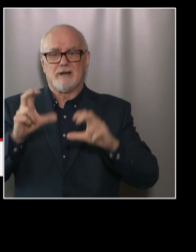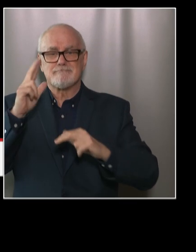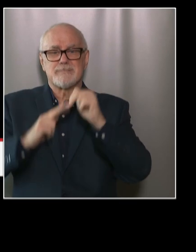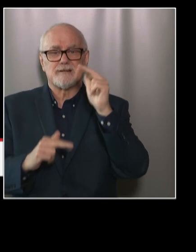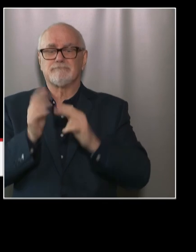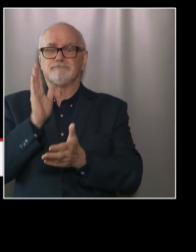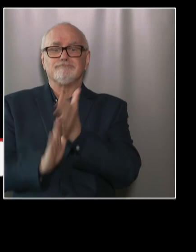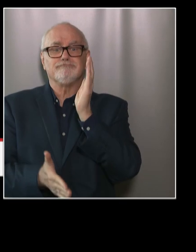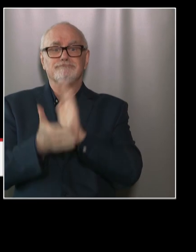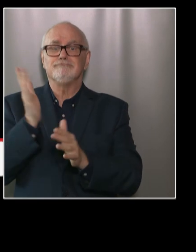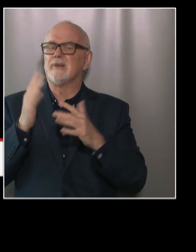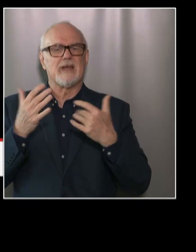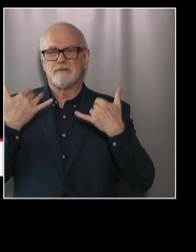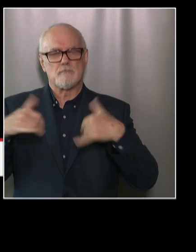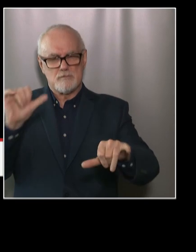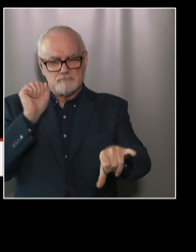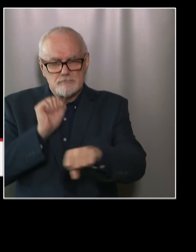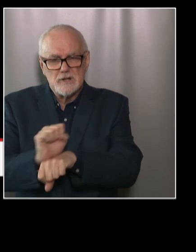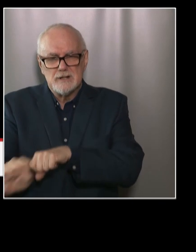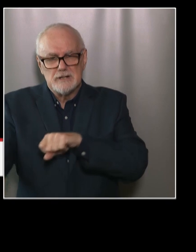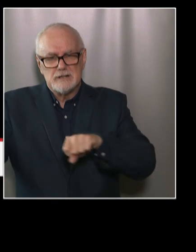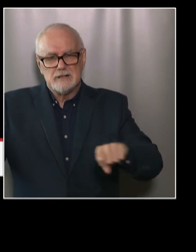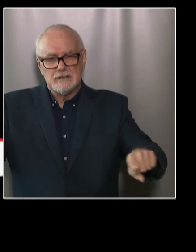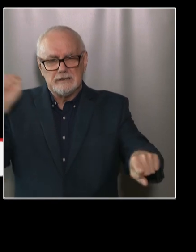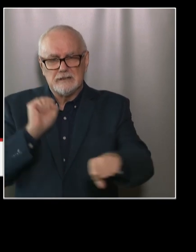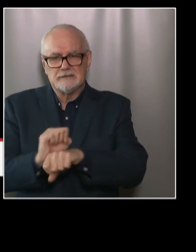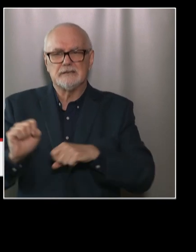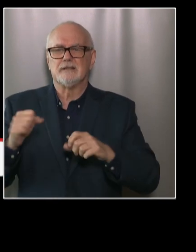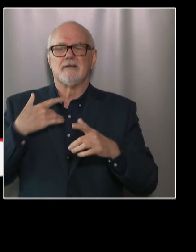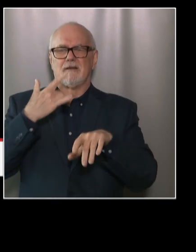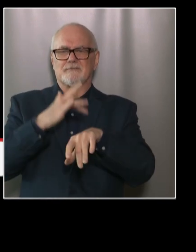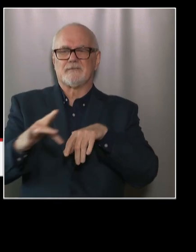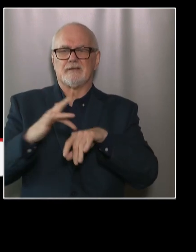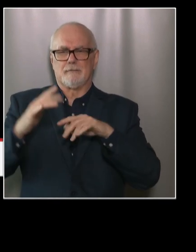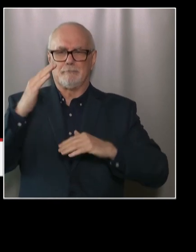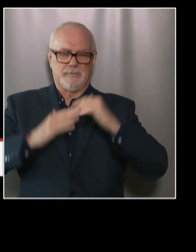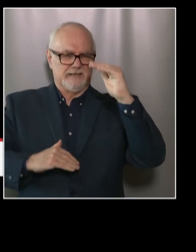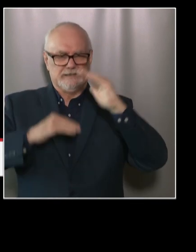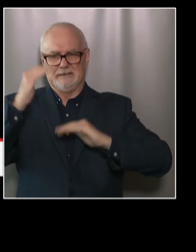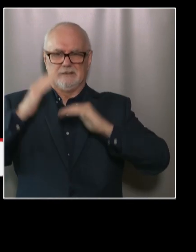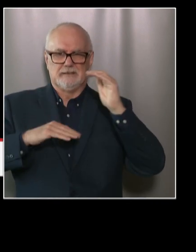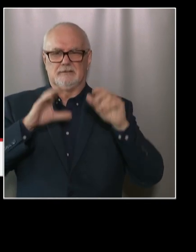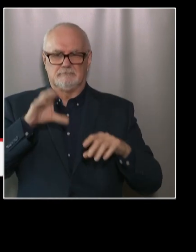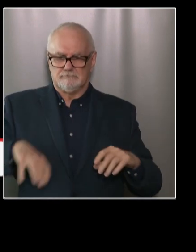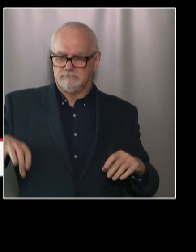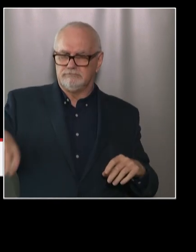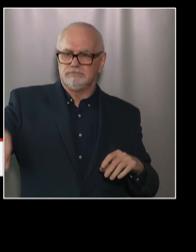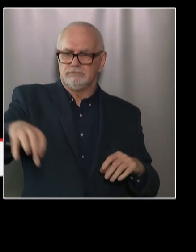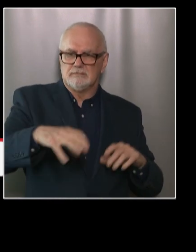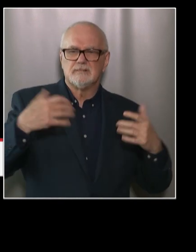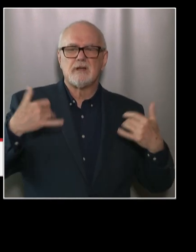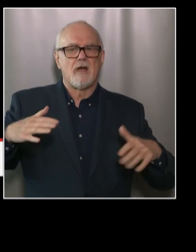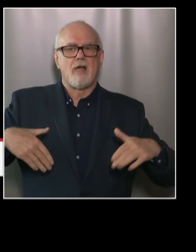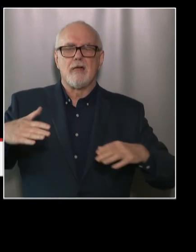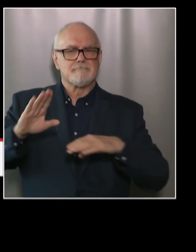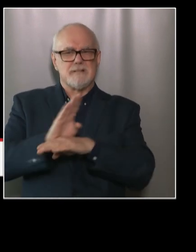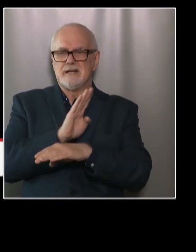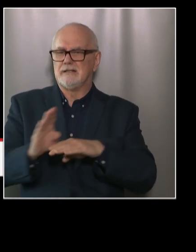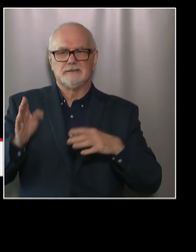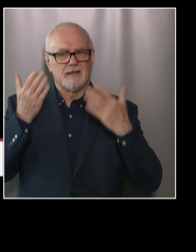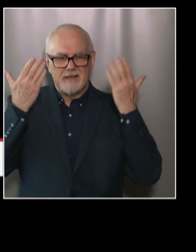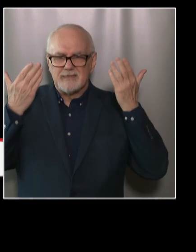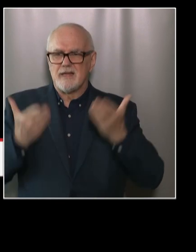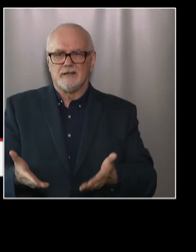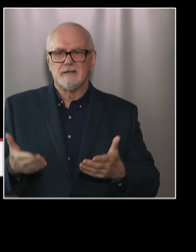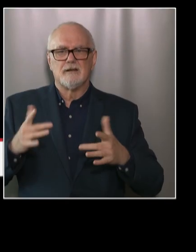across parcels 6, 7, and 13, along with additional retail and mixed-use development that will continue to build on this